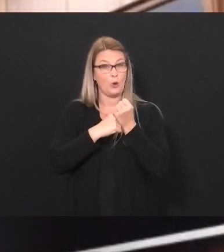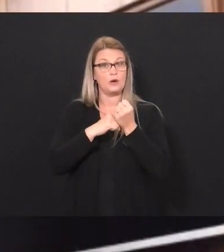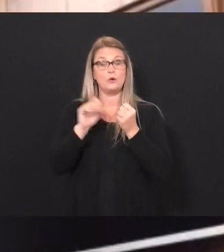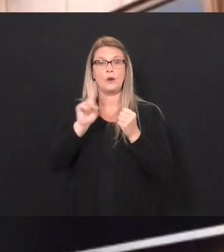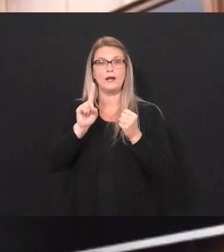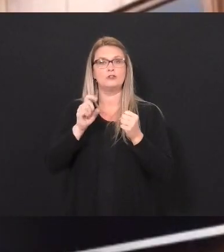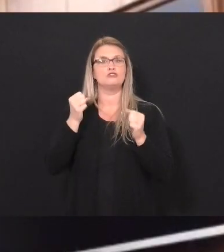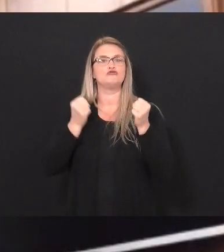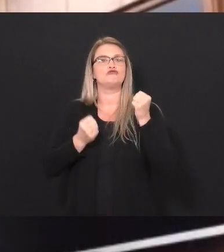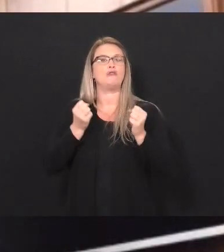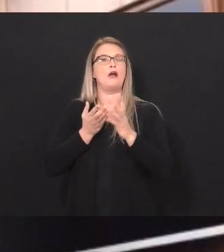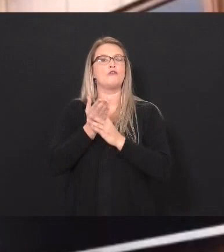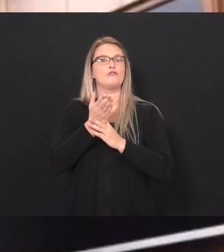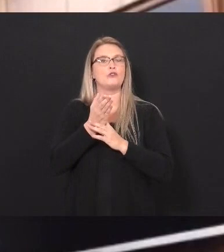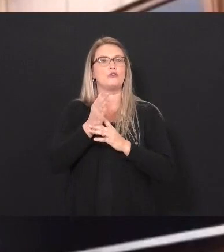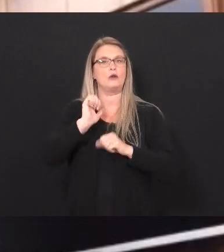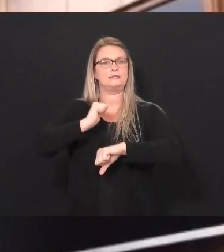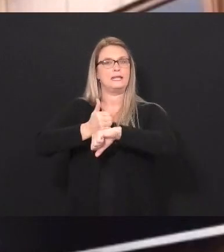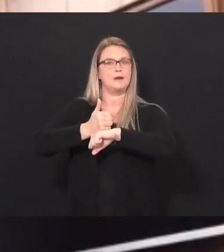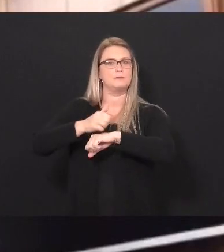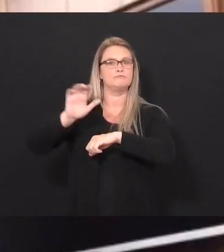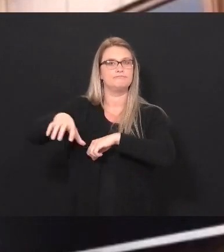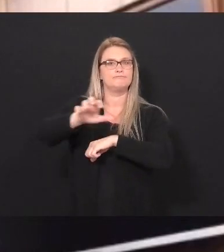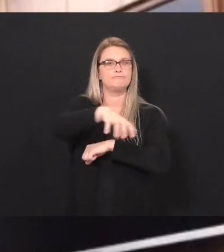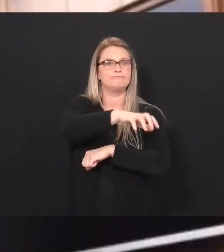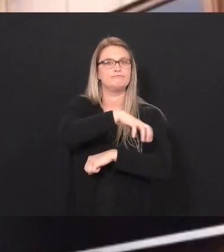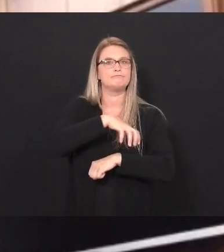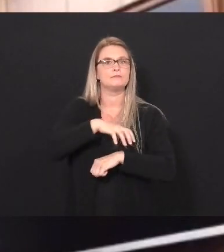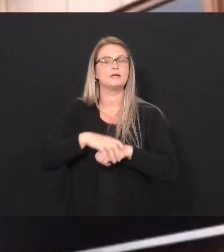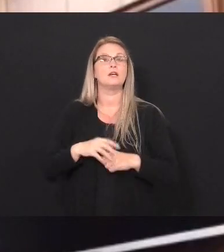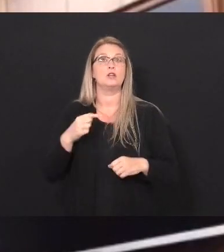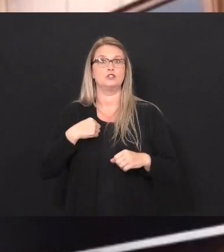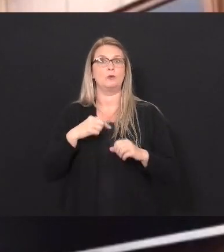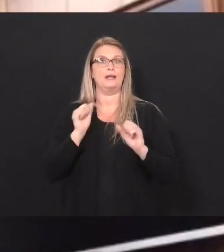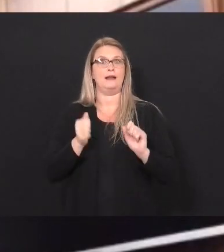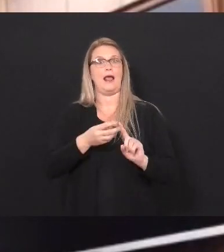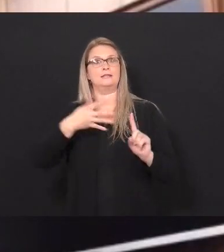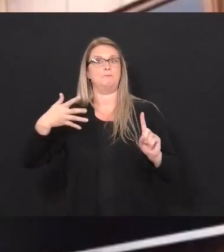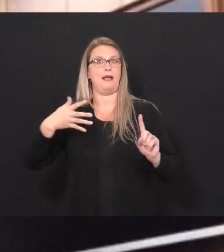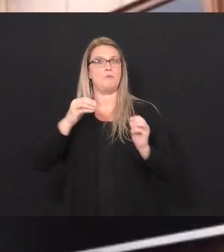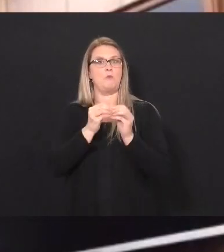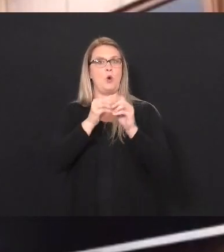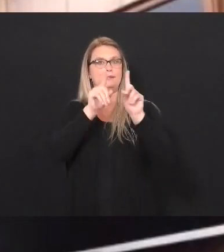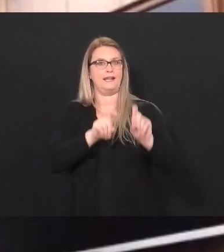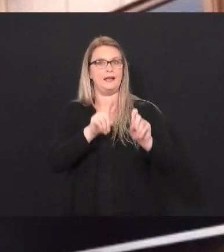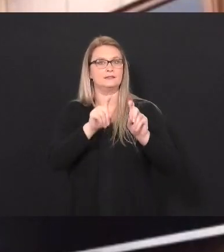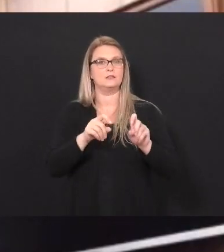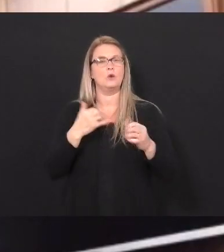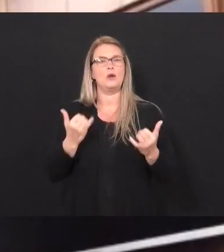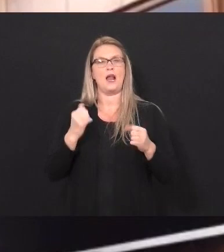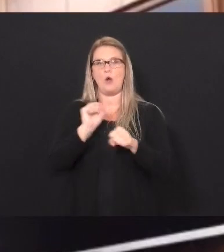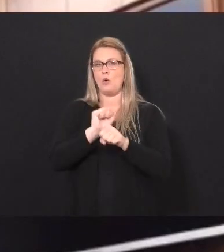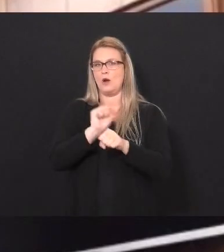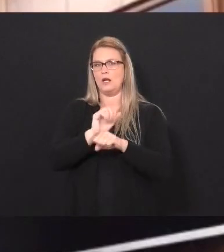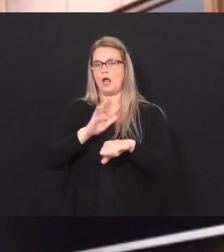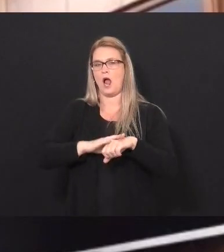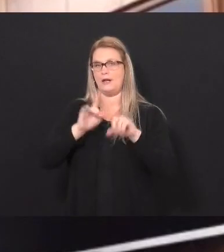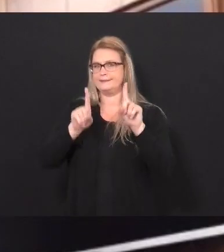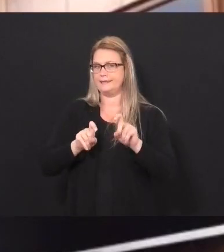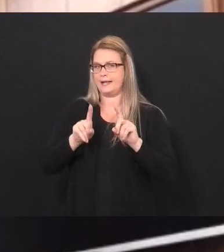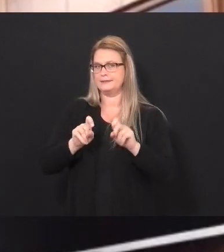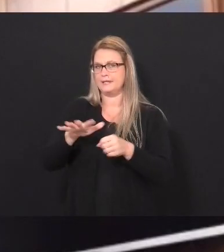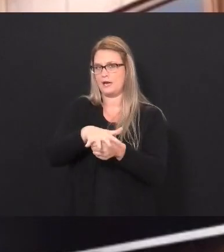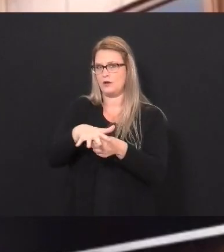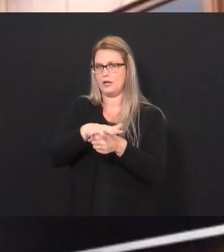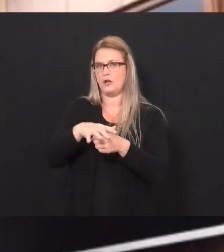drive-through sites to continue to help expand the testing capability. We're going to work on a pilot project with West Virginia University